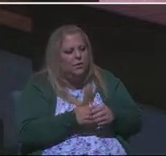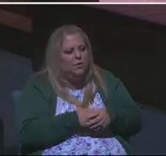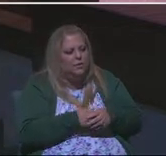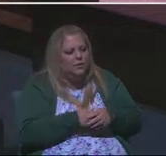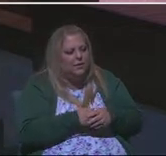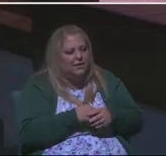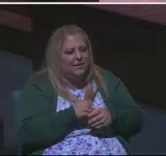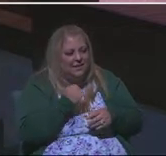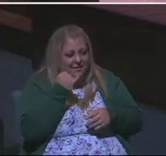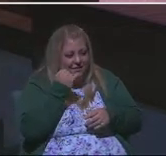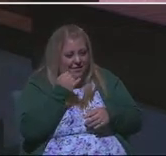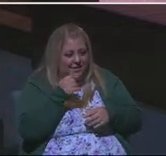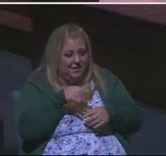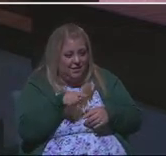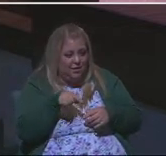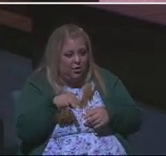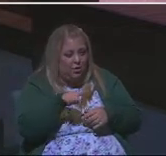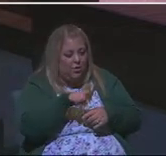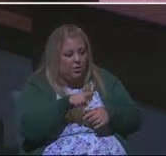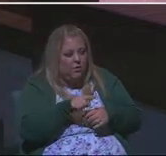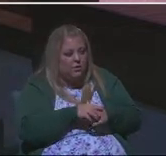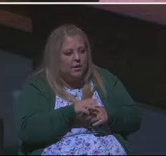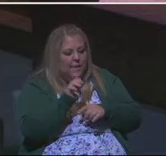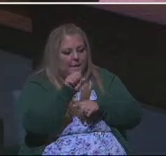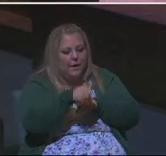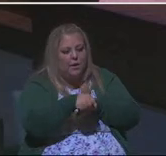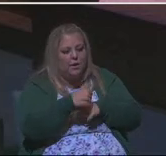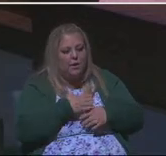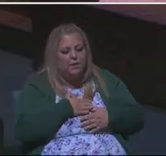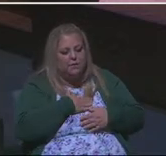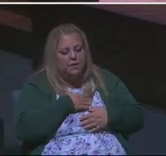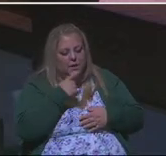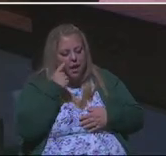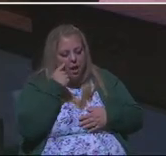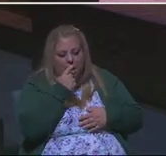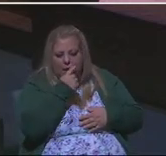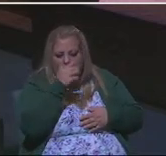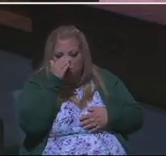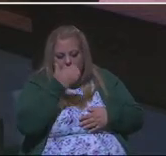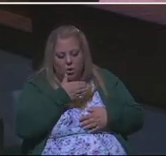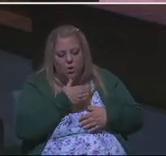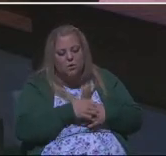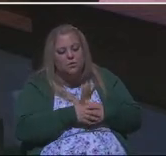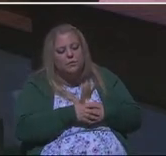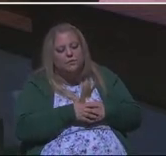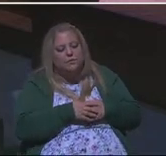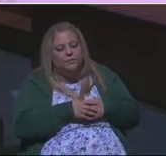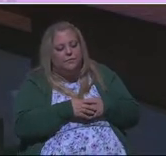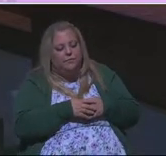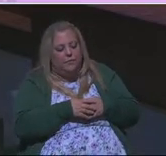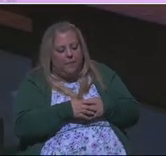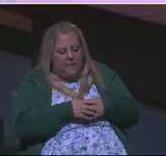Is it yours? Let me ask you to bow your heads, please. Heads bowed and eyes are closed.